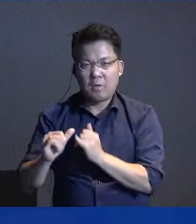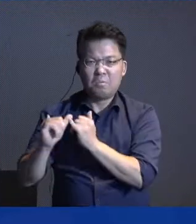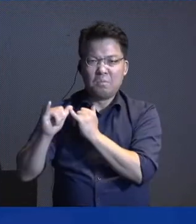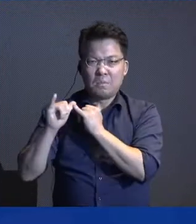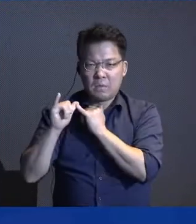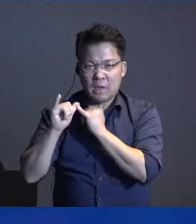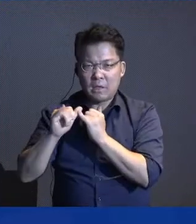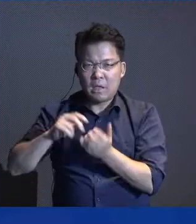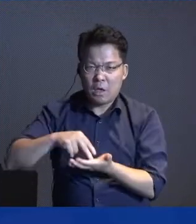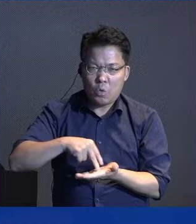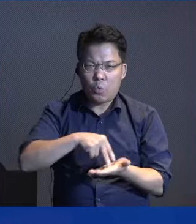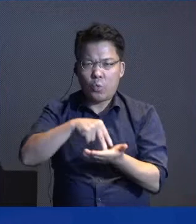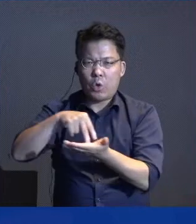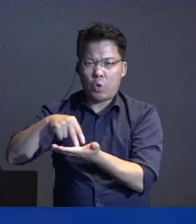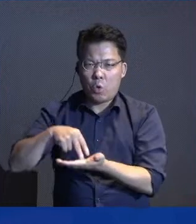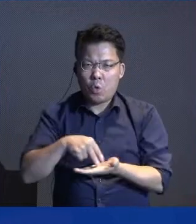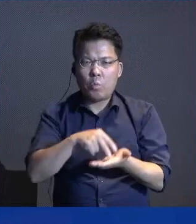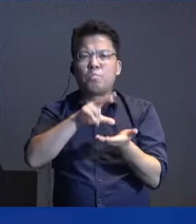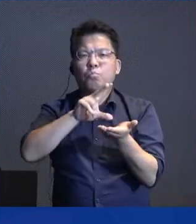loneliness.